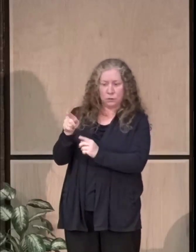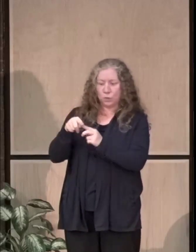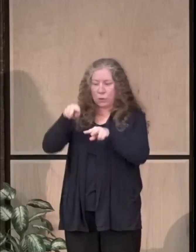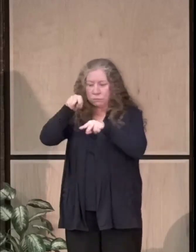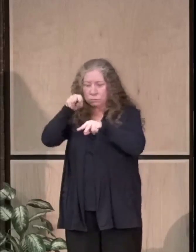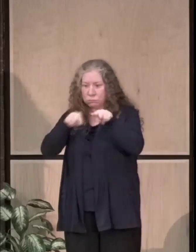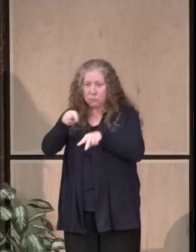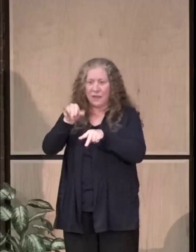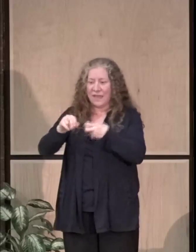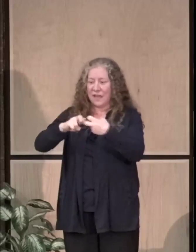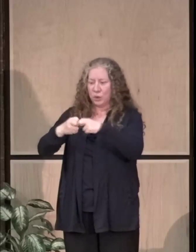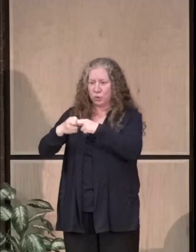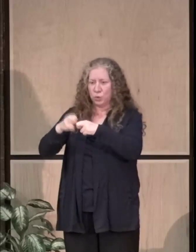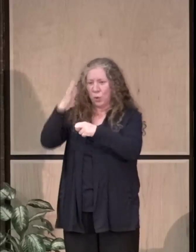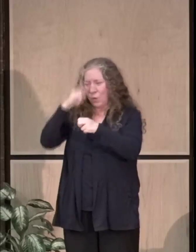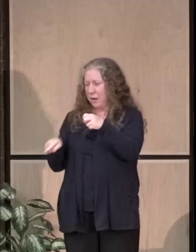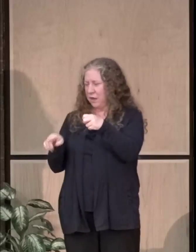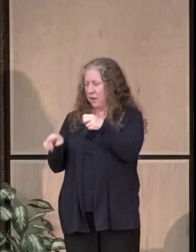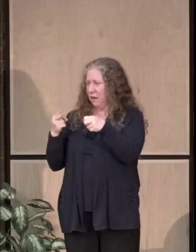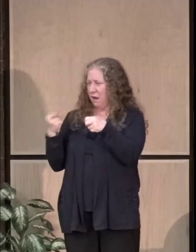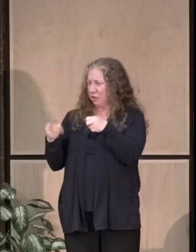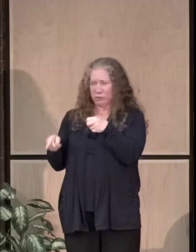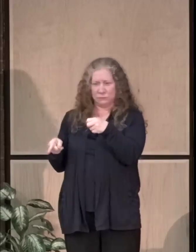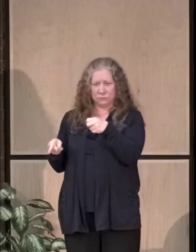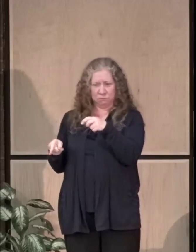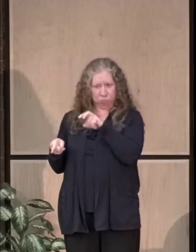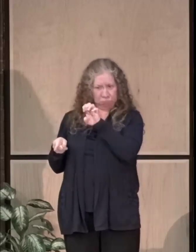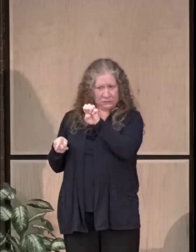manage that issue rather than Hodgson?